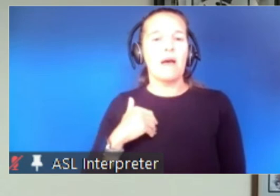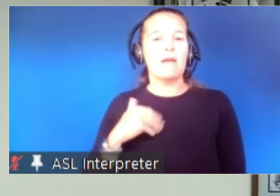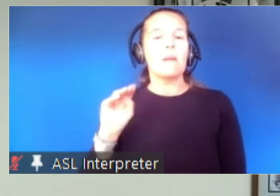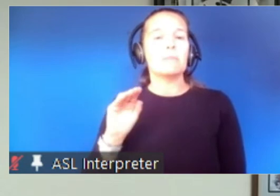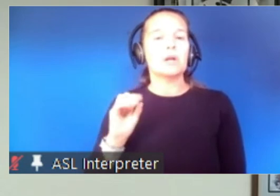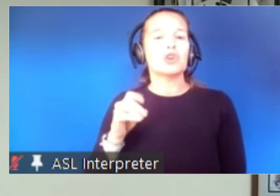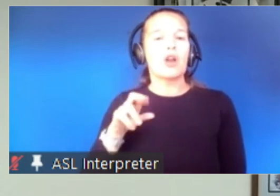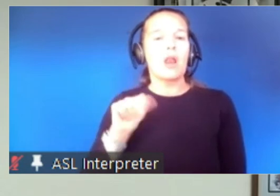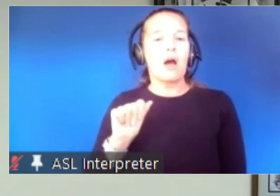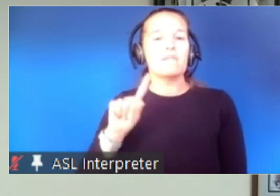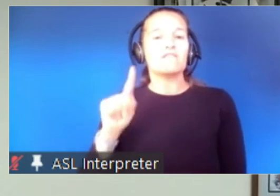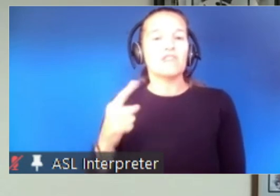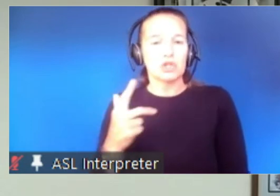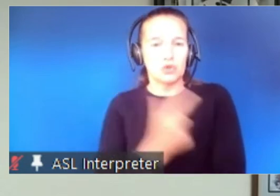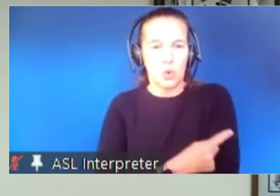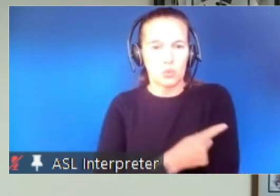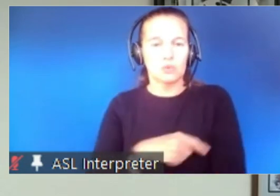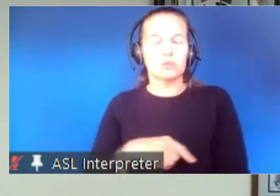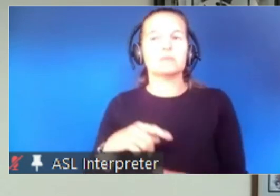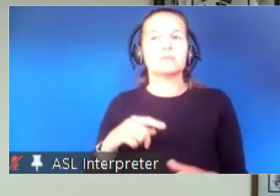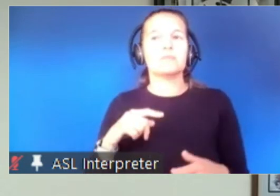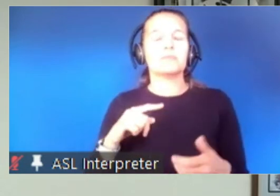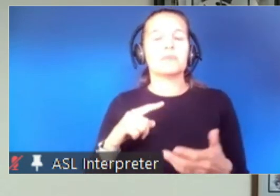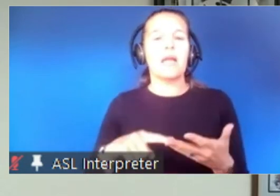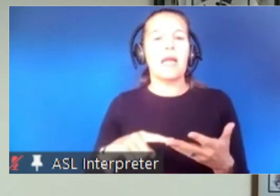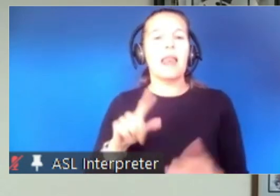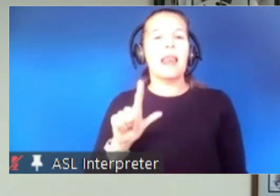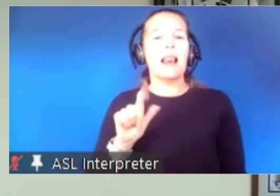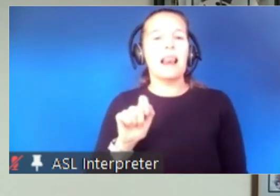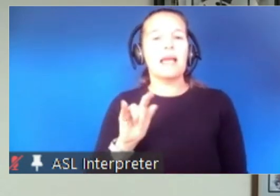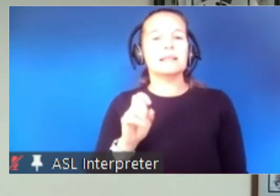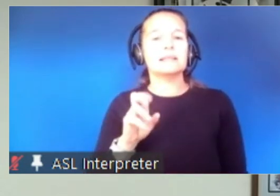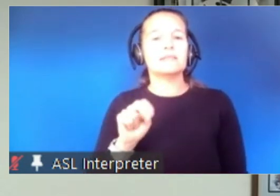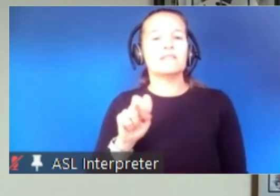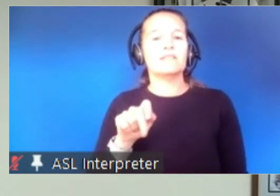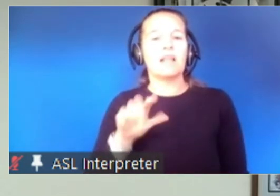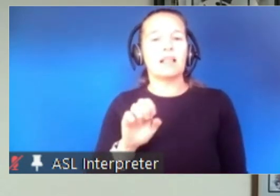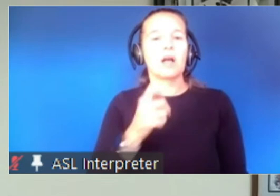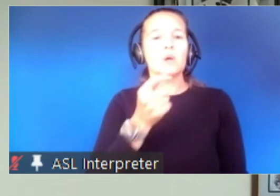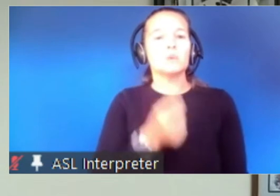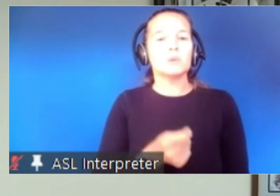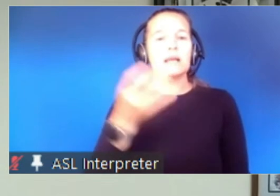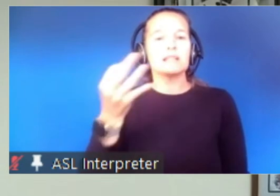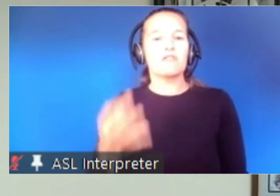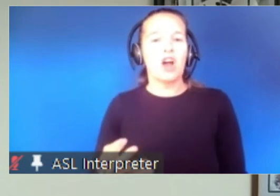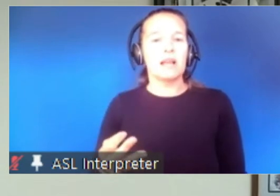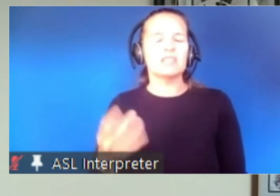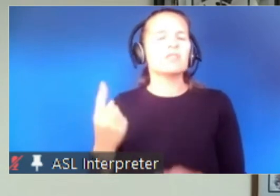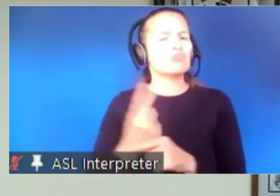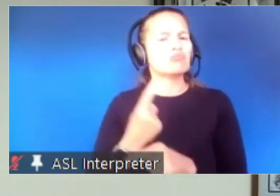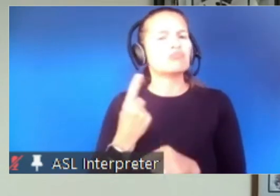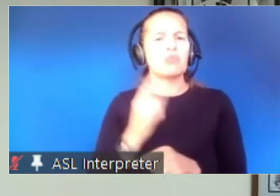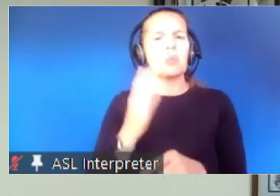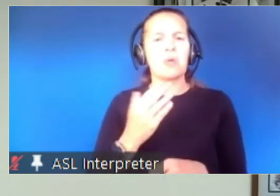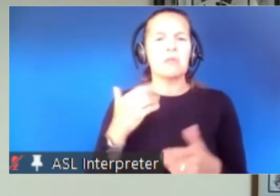available and Laytonville Tuesdays and Fridays regularly has second doses doses